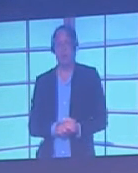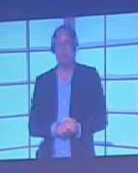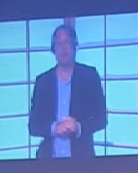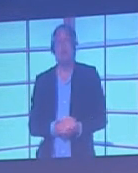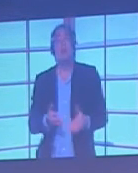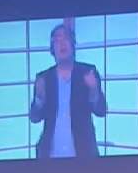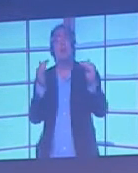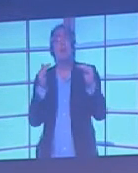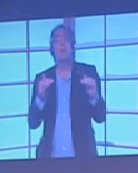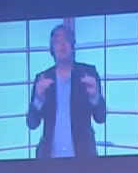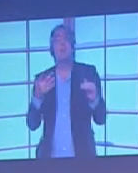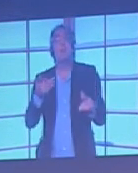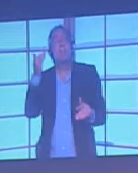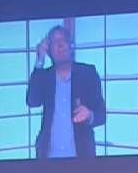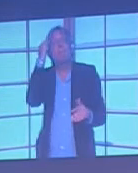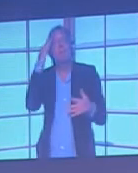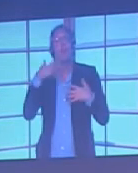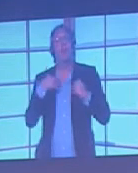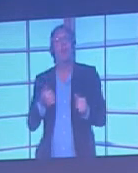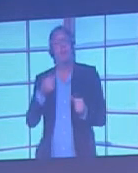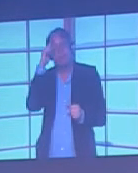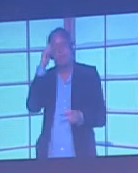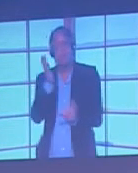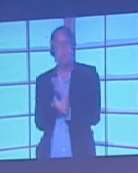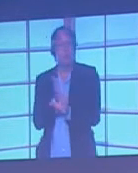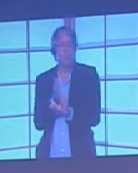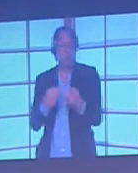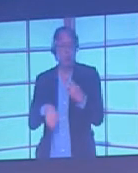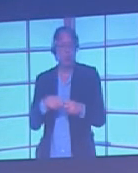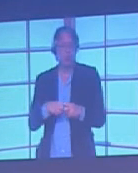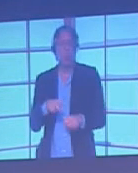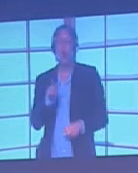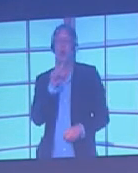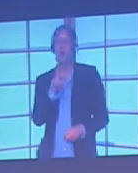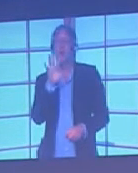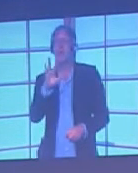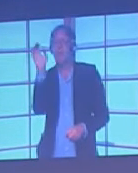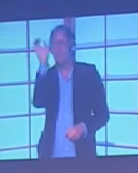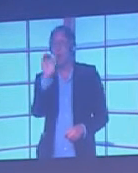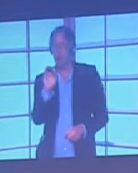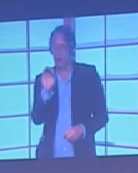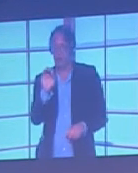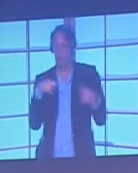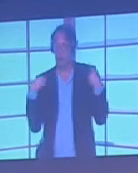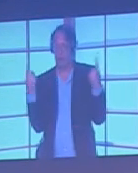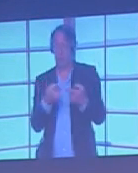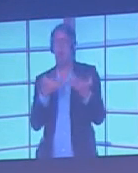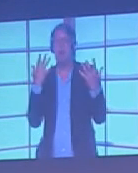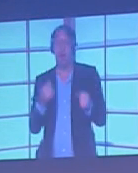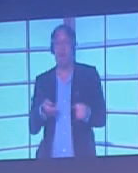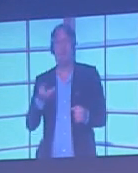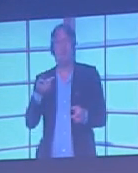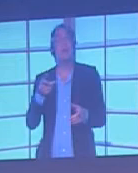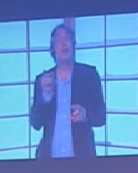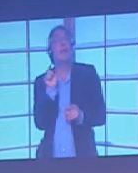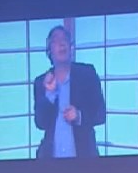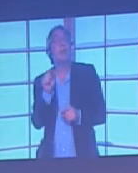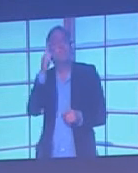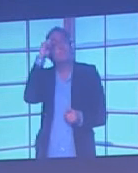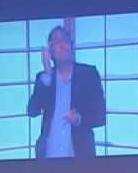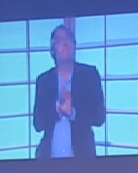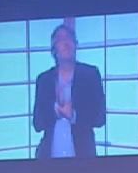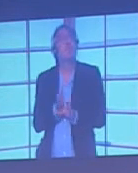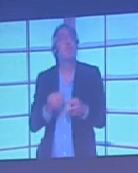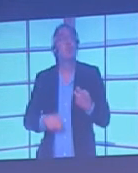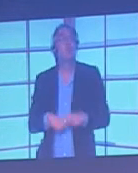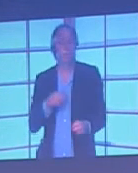overlooked is mental ill health. 25% of us, 1 in 4 of us in our lifetime will have mental ill health. It's one